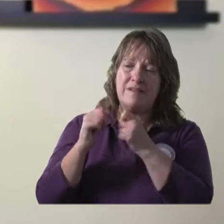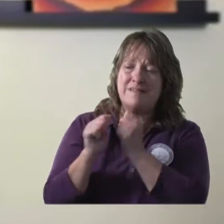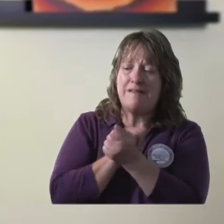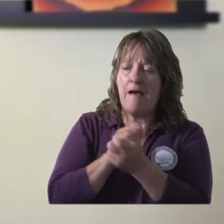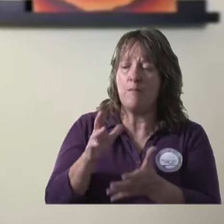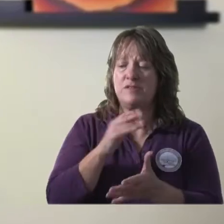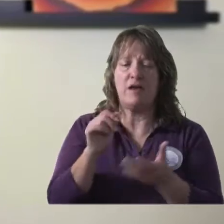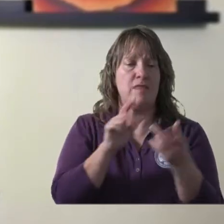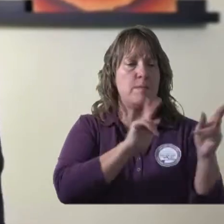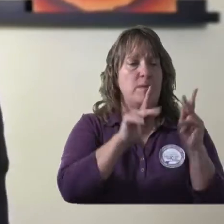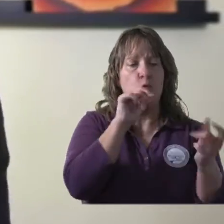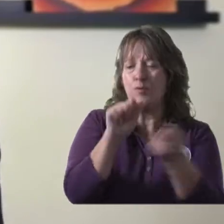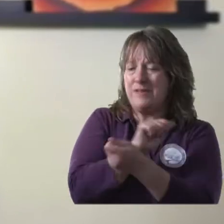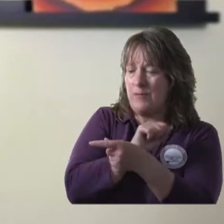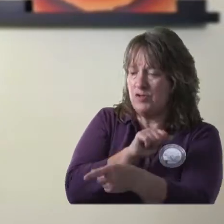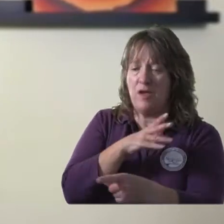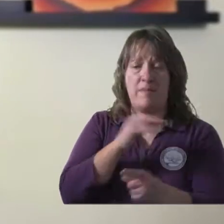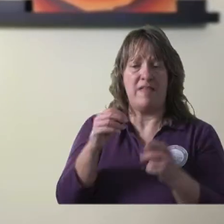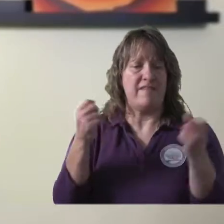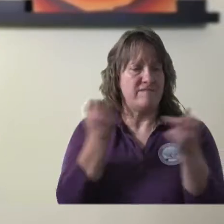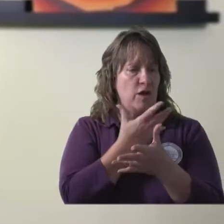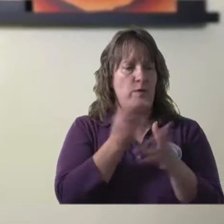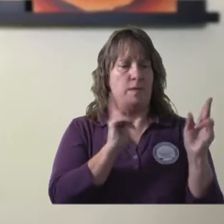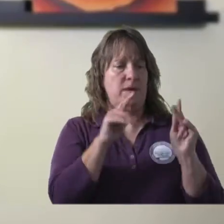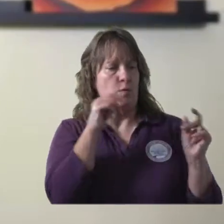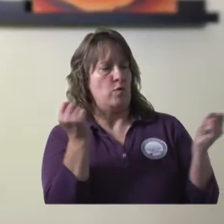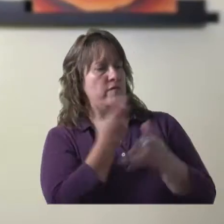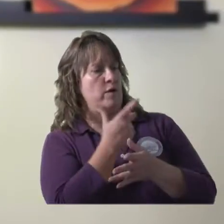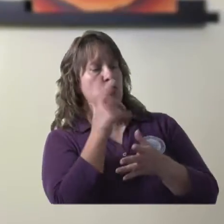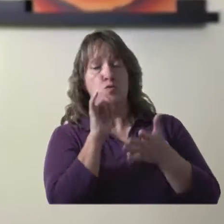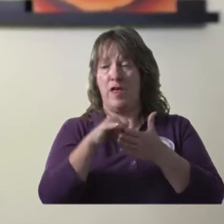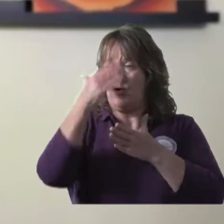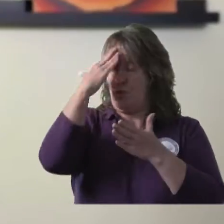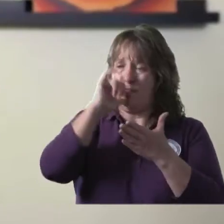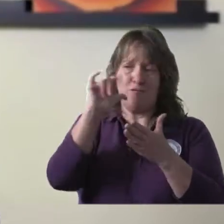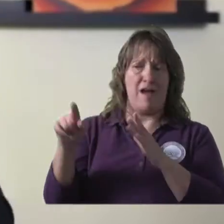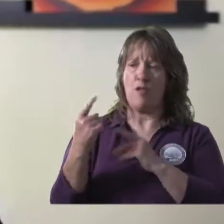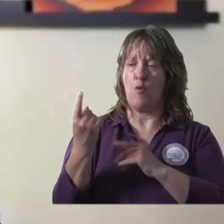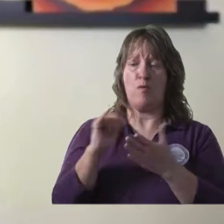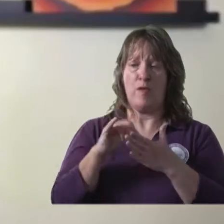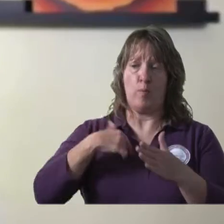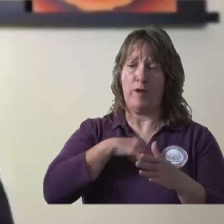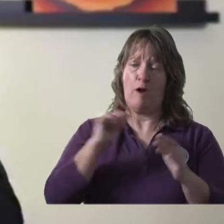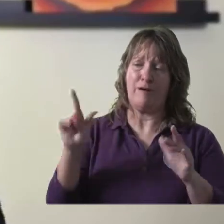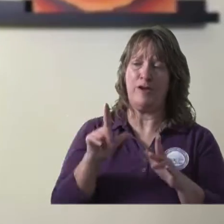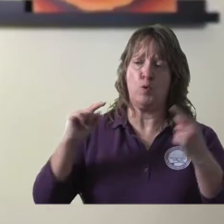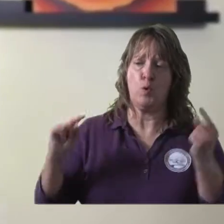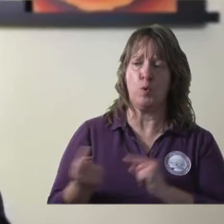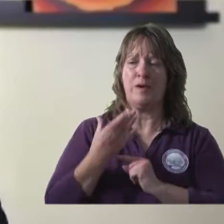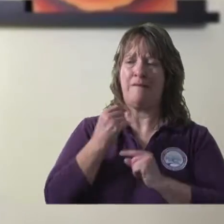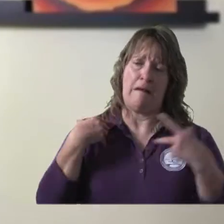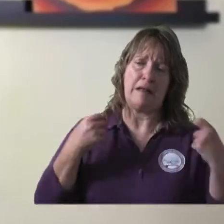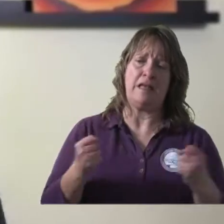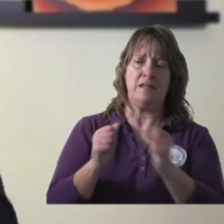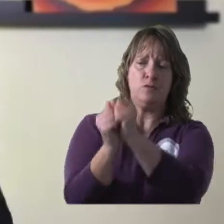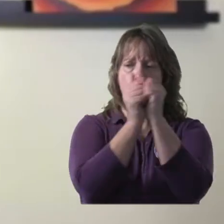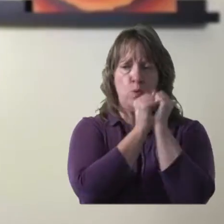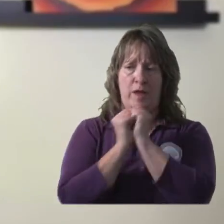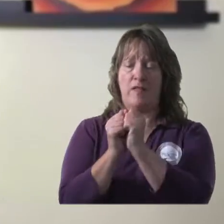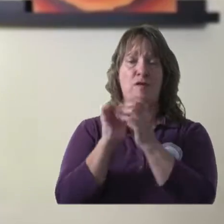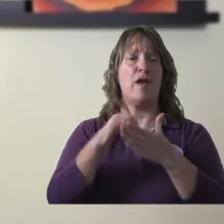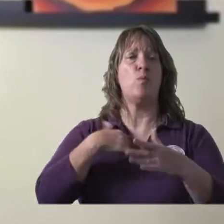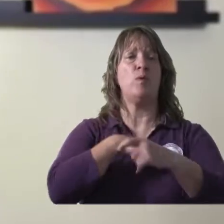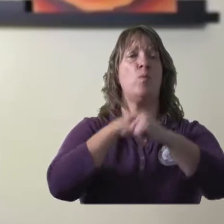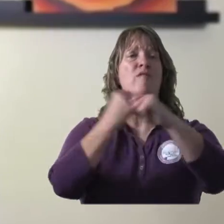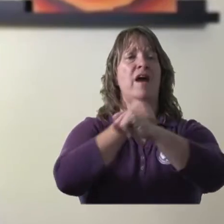the damagers, for the feared and the fearful, so they know that they are not alone, that we are all here hurting and healing together. We